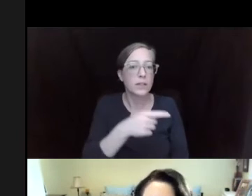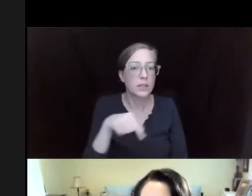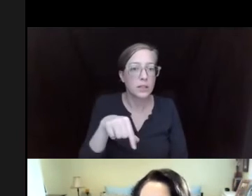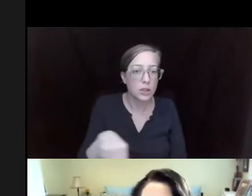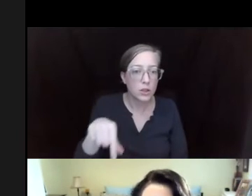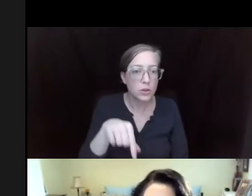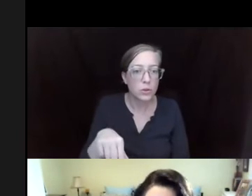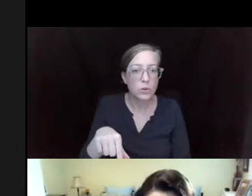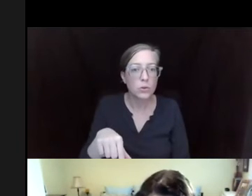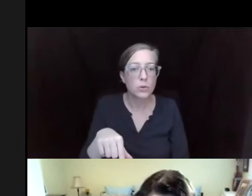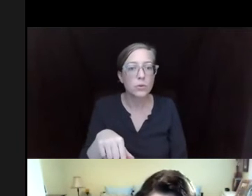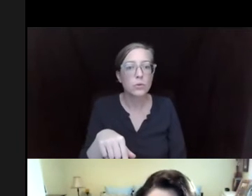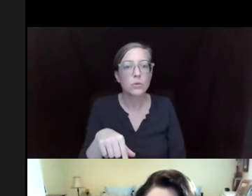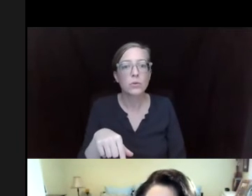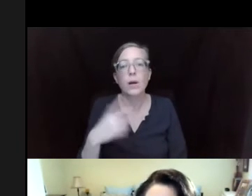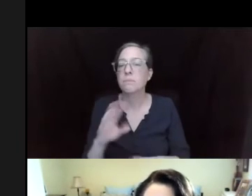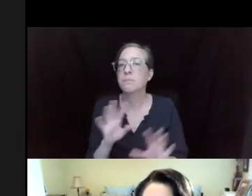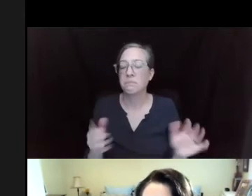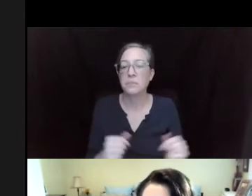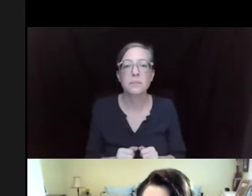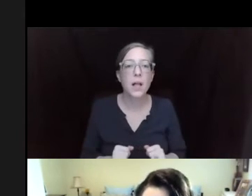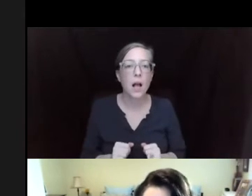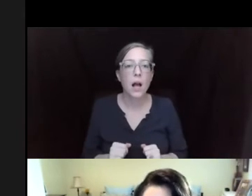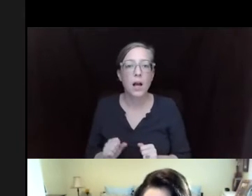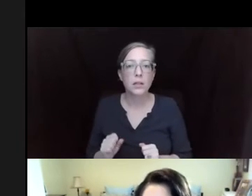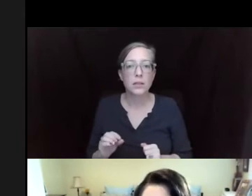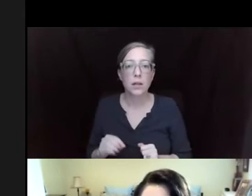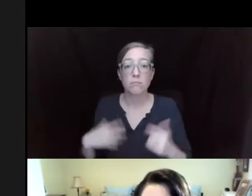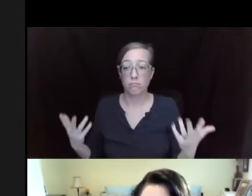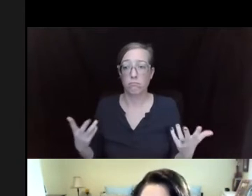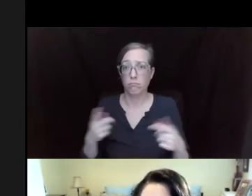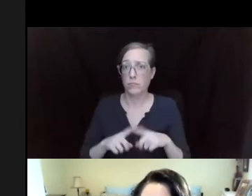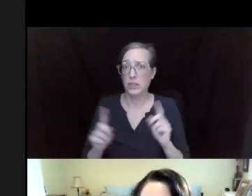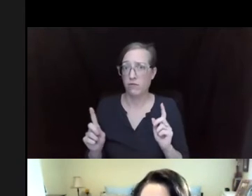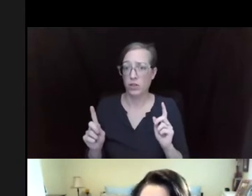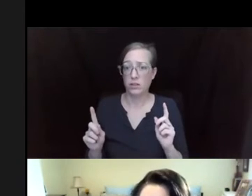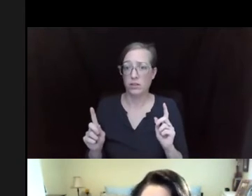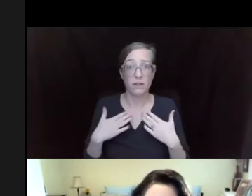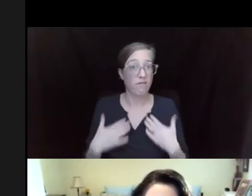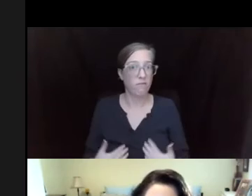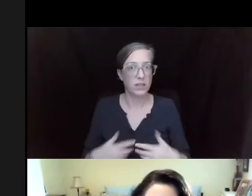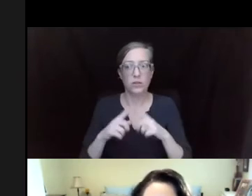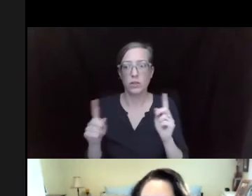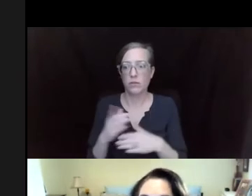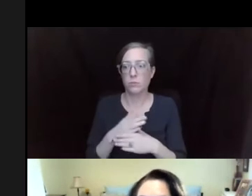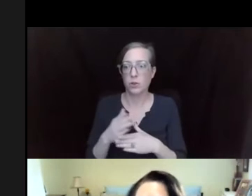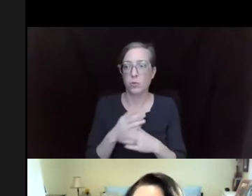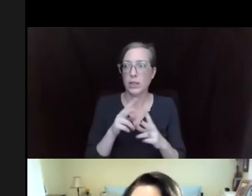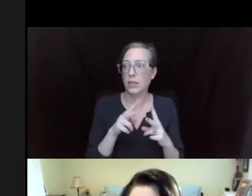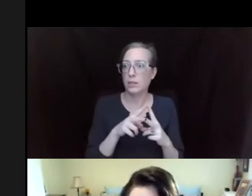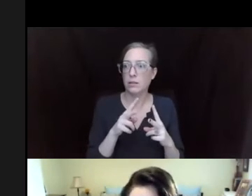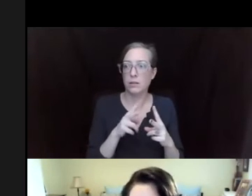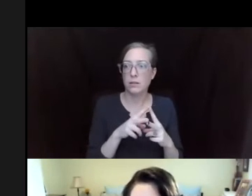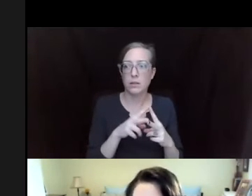both of these are nonlinear. Okay, now what's the difference, like the physical difference between those phenomena?